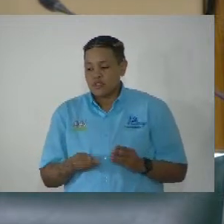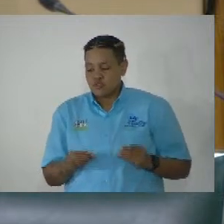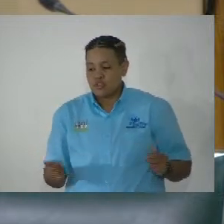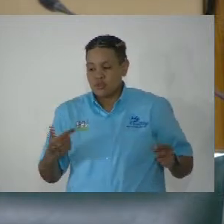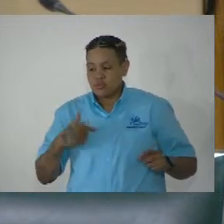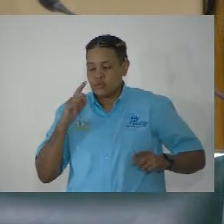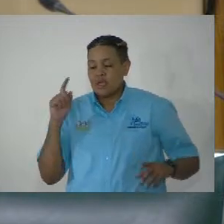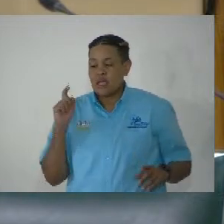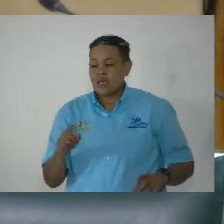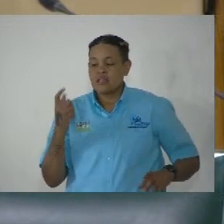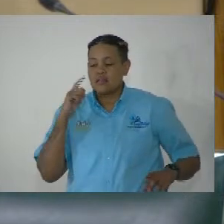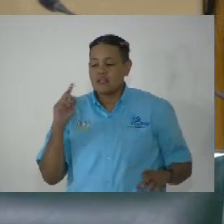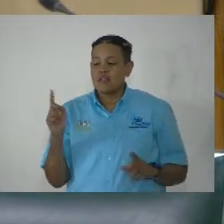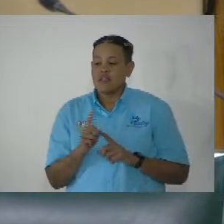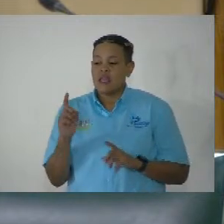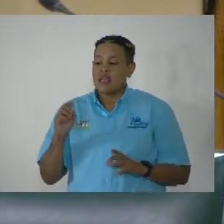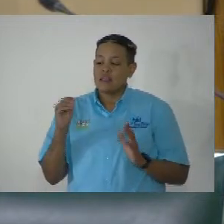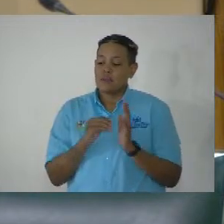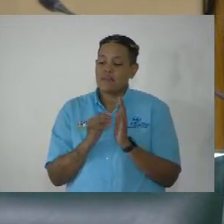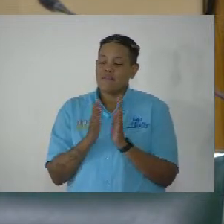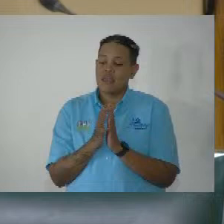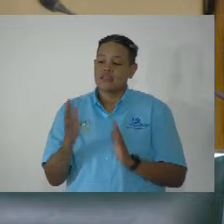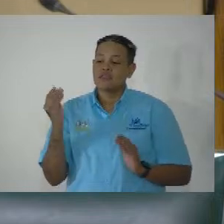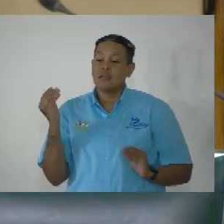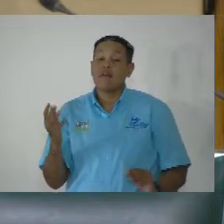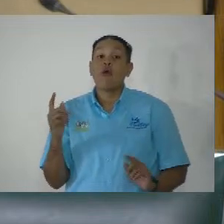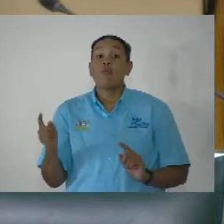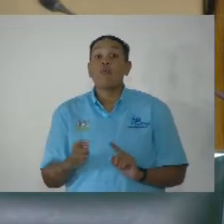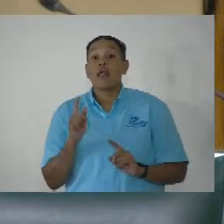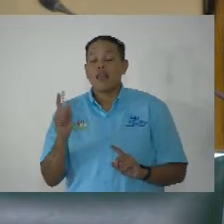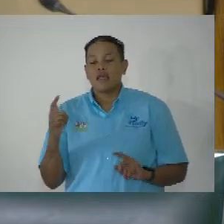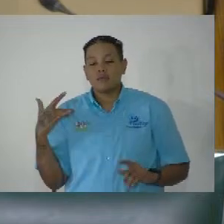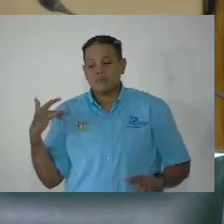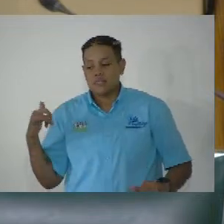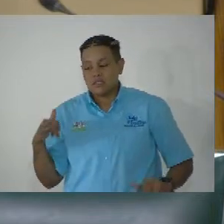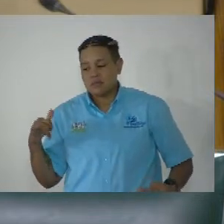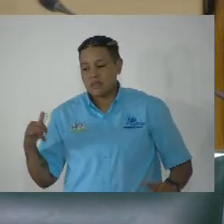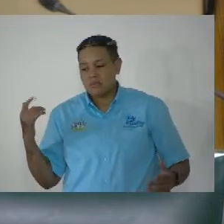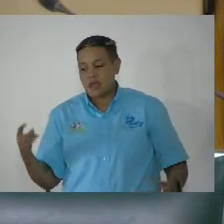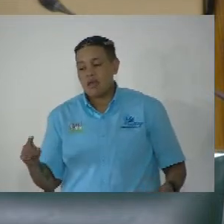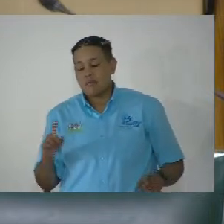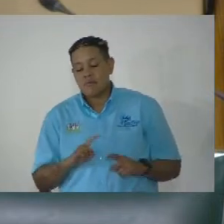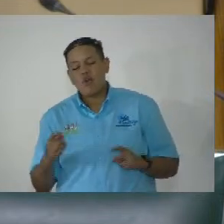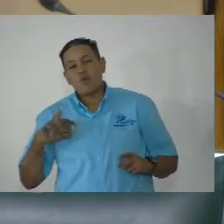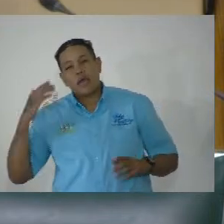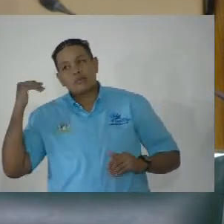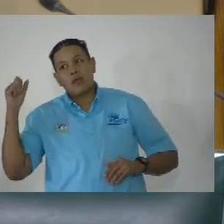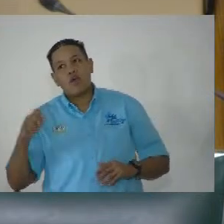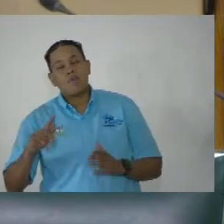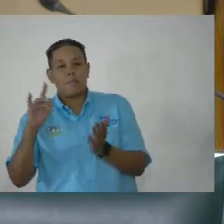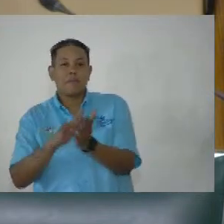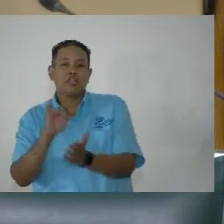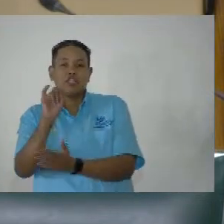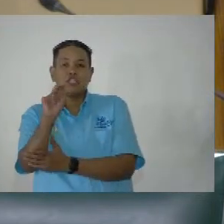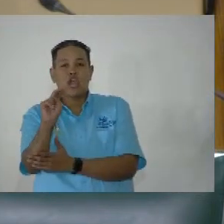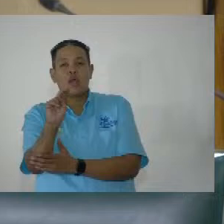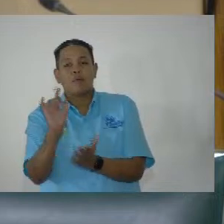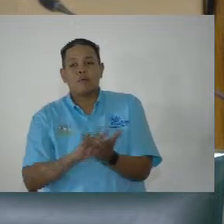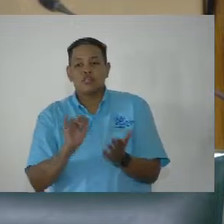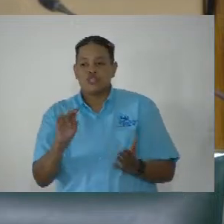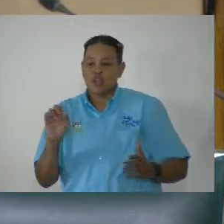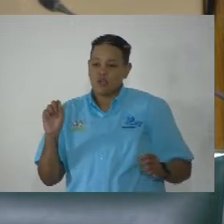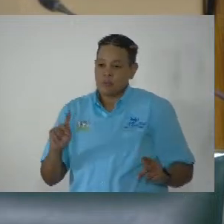will ask for a date to be fixed, as is customary. But we want members to come back